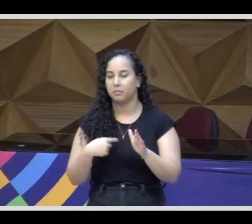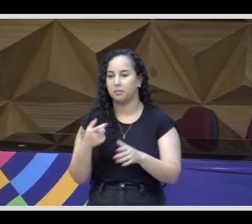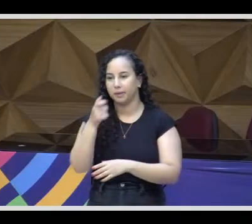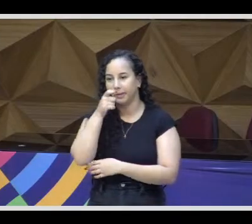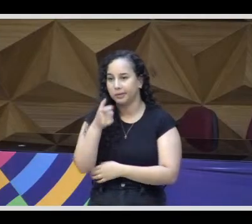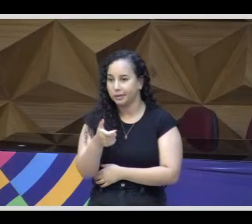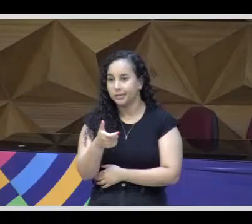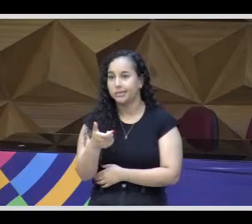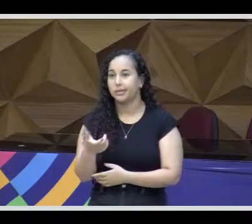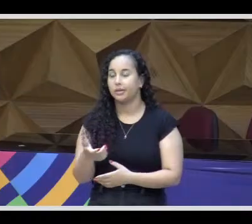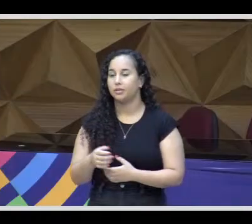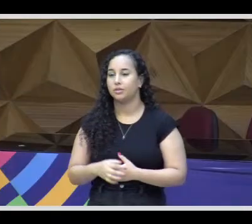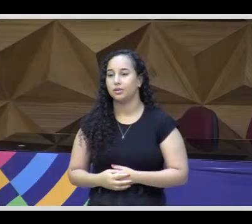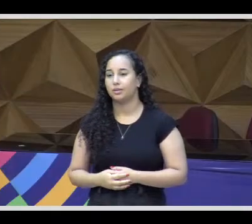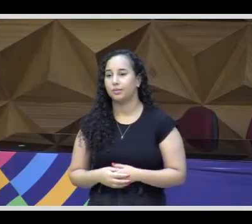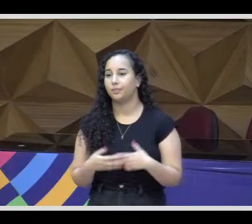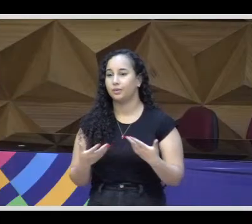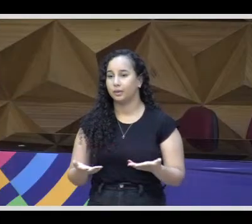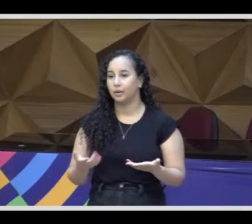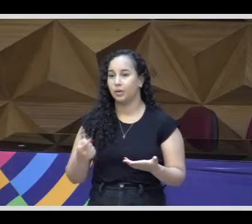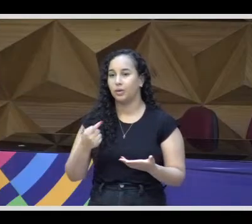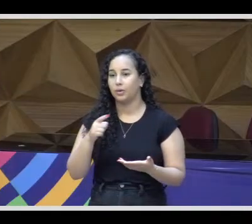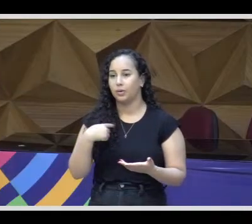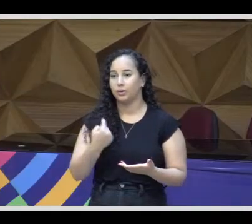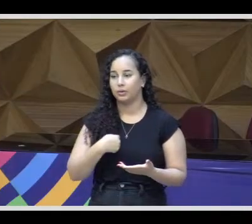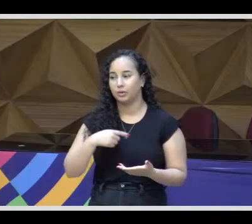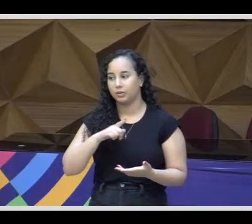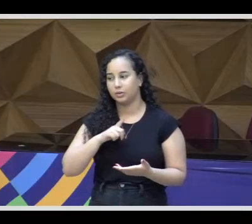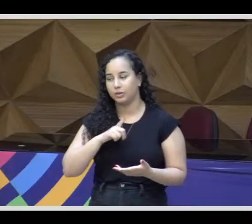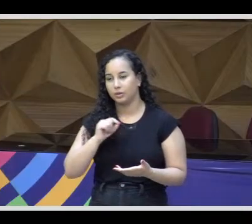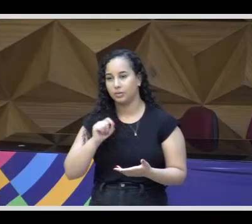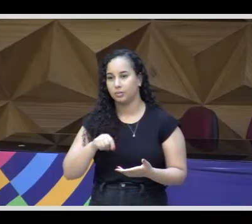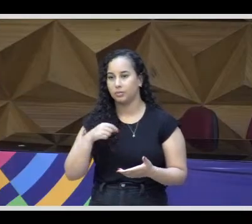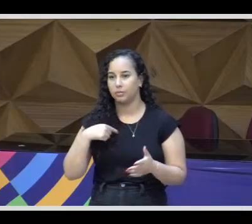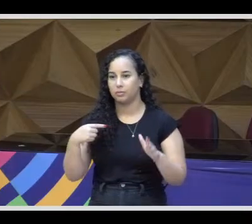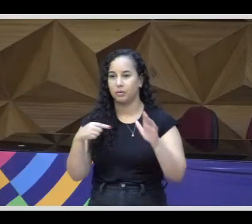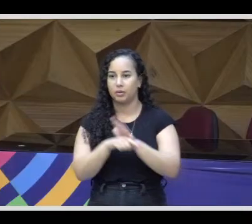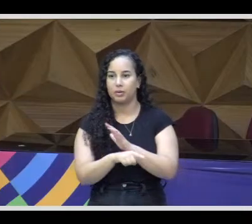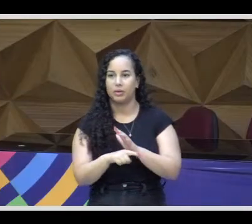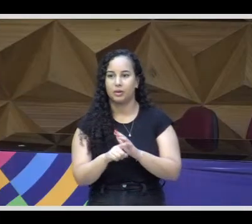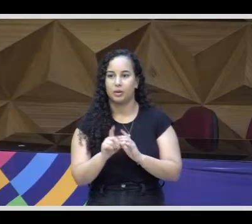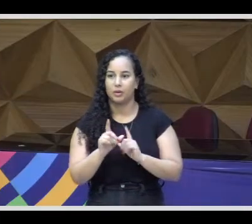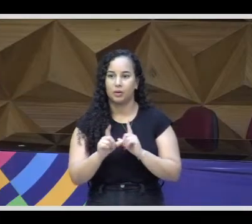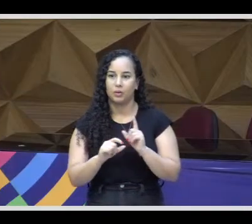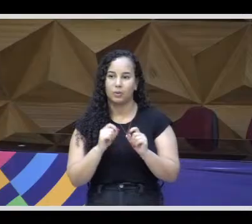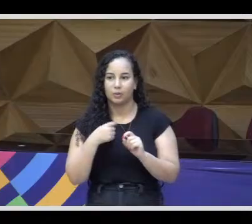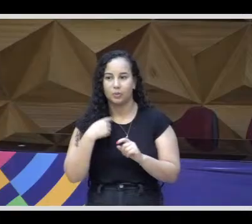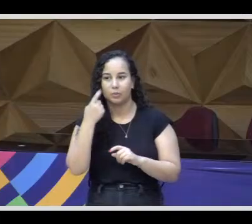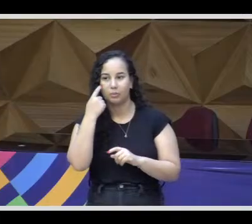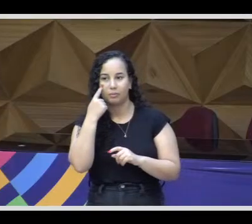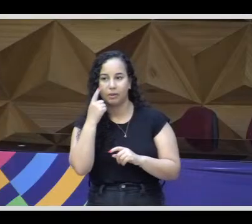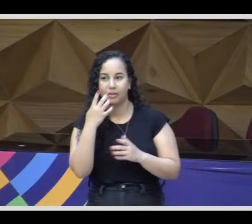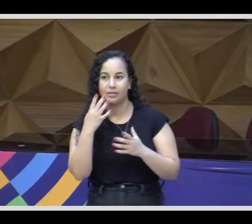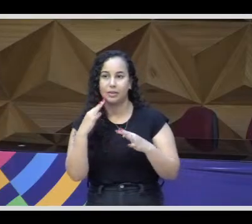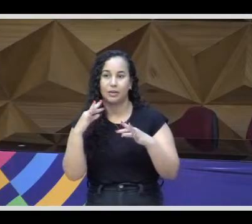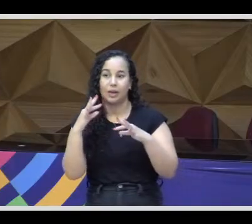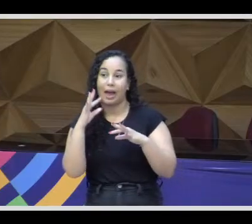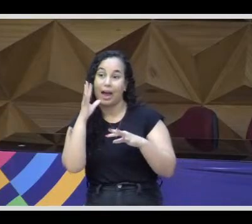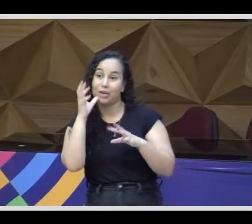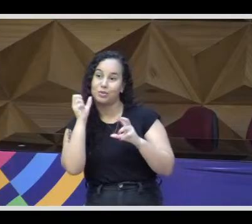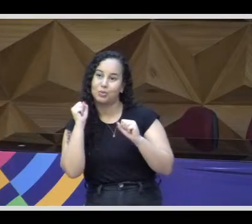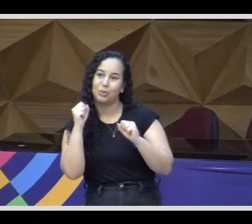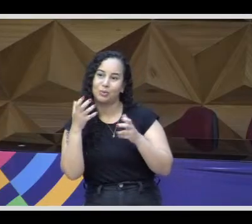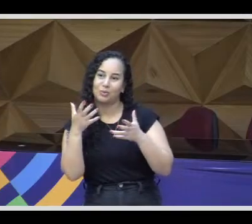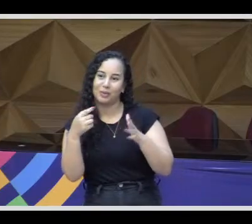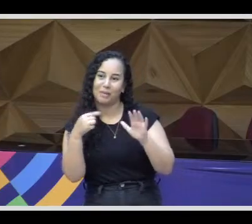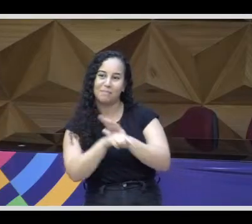Thank you. Well, I'll have the courage of asking what I think everyone wants to ask. What?